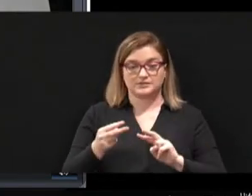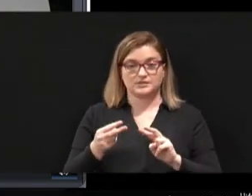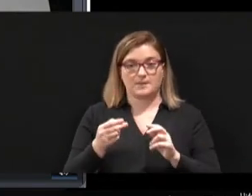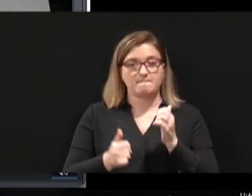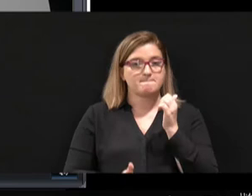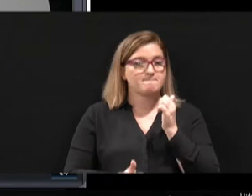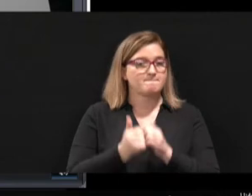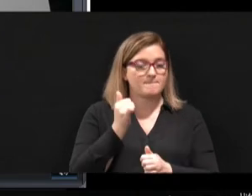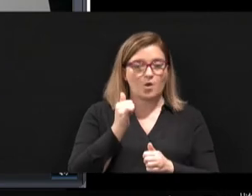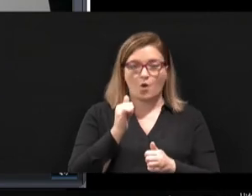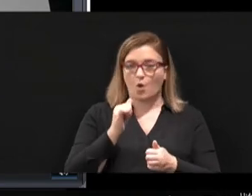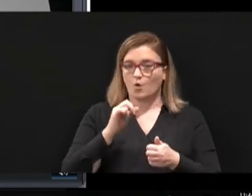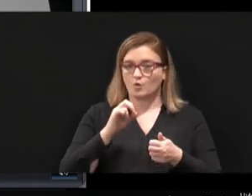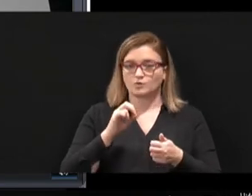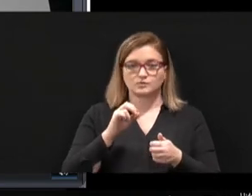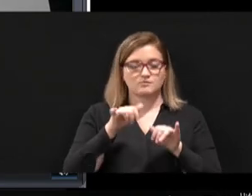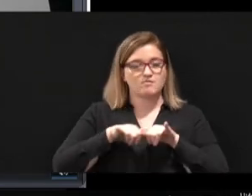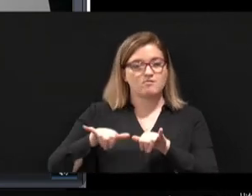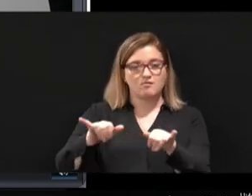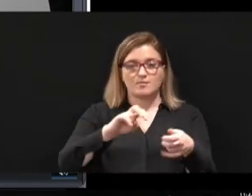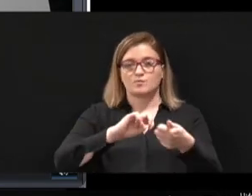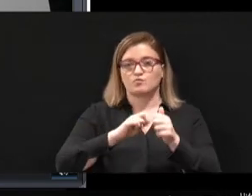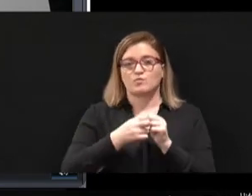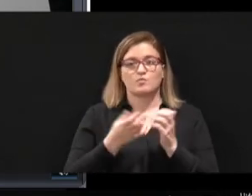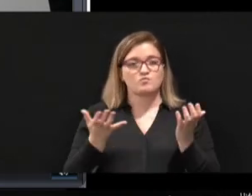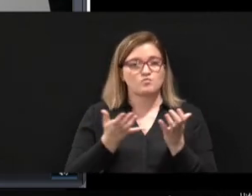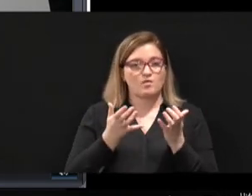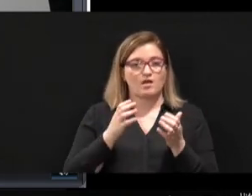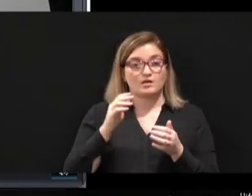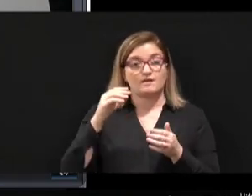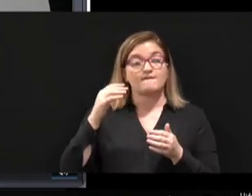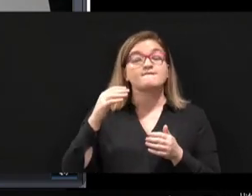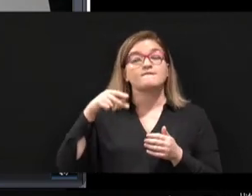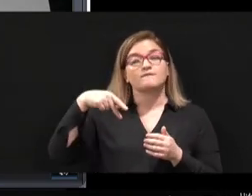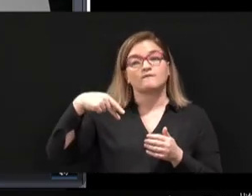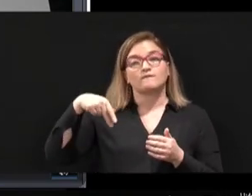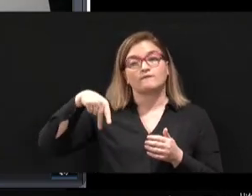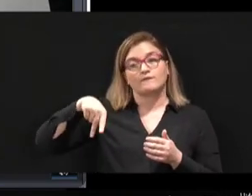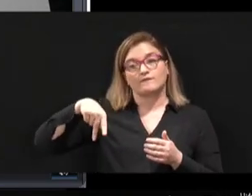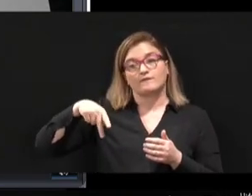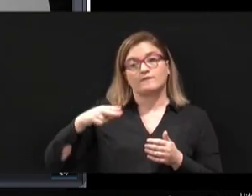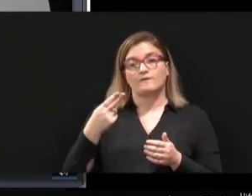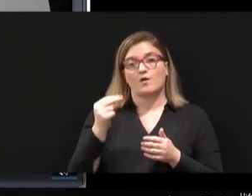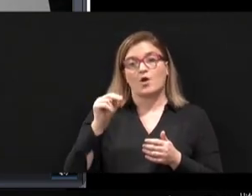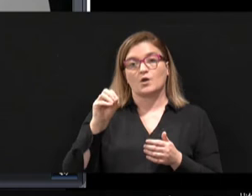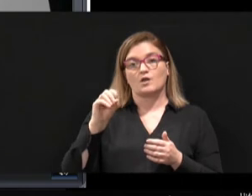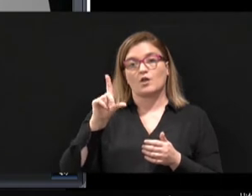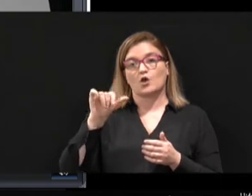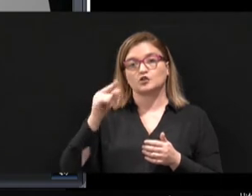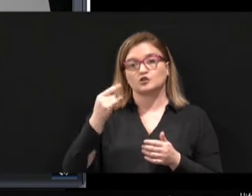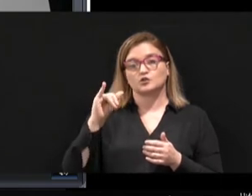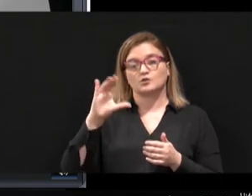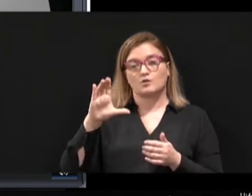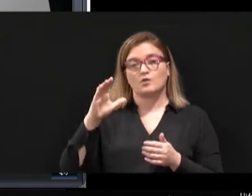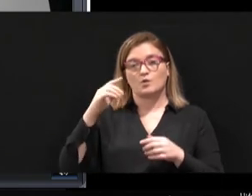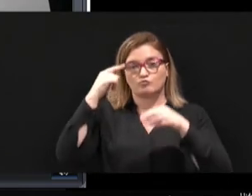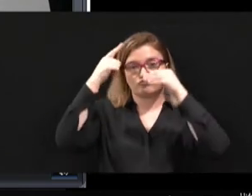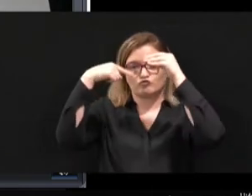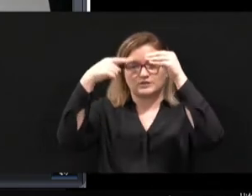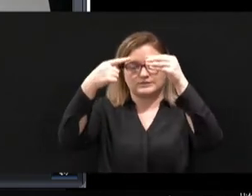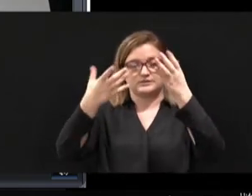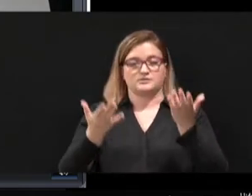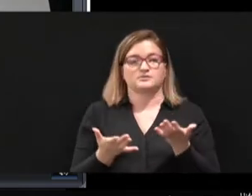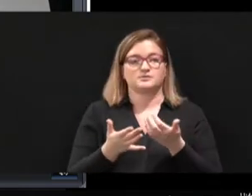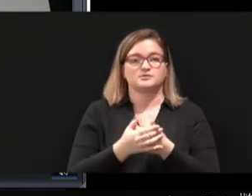phonological processing. Remember that for the end of the day. You'll see. Phonological processing. But it